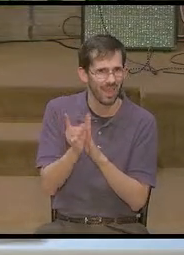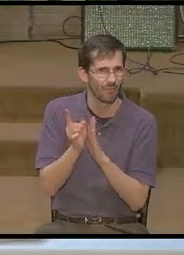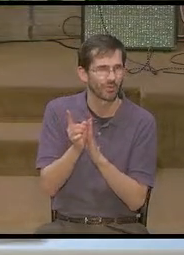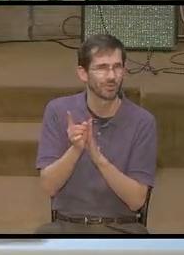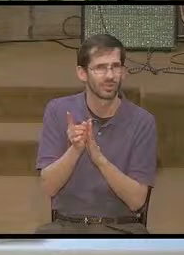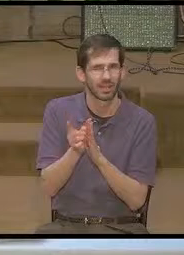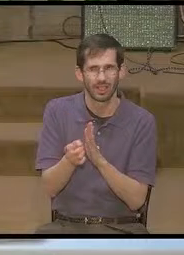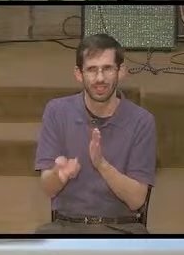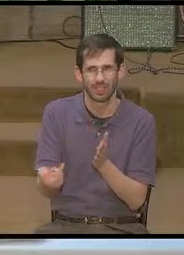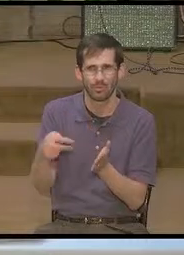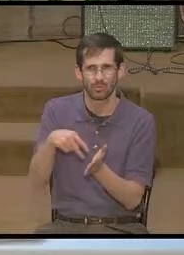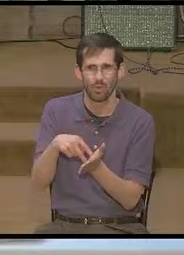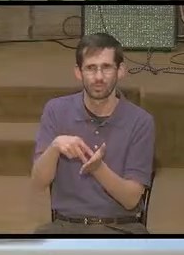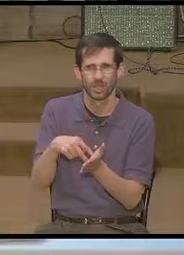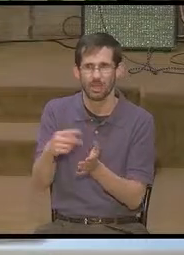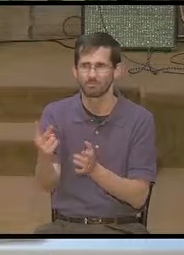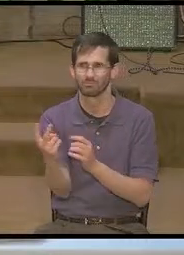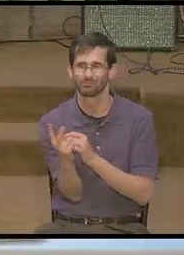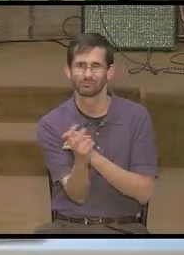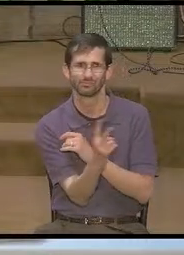and they returned to Jerusalem.